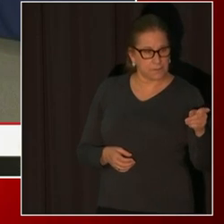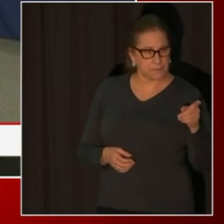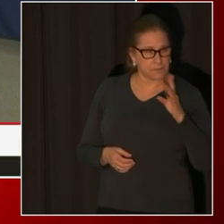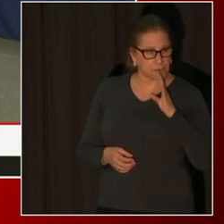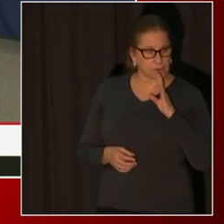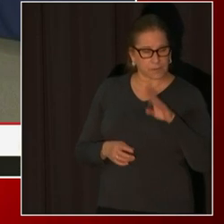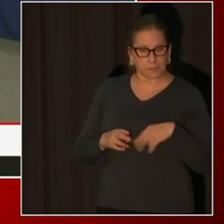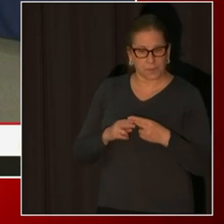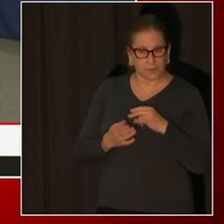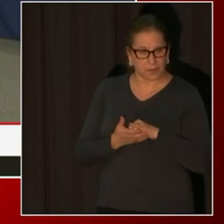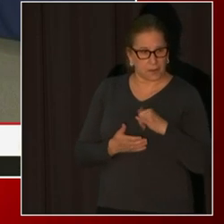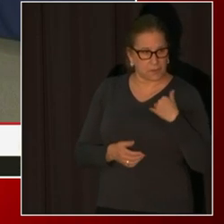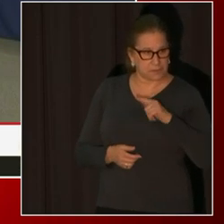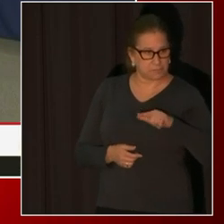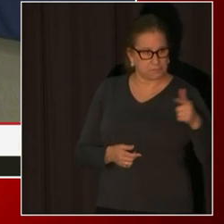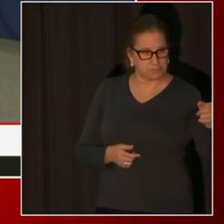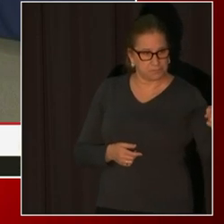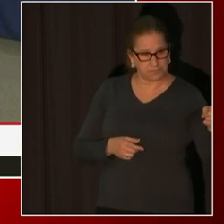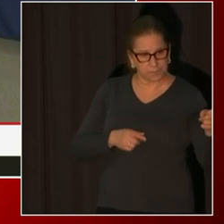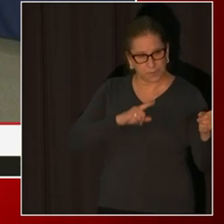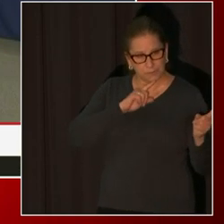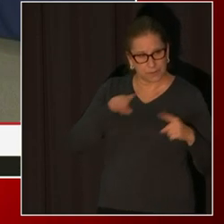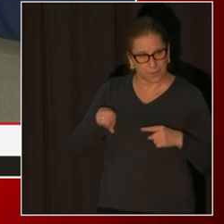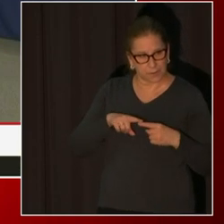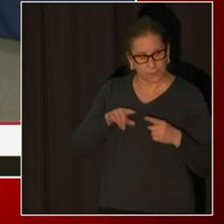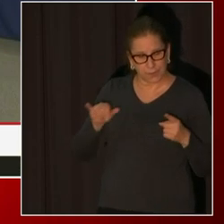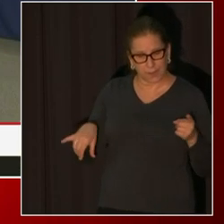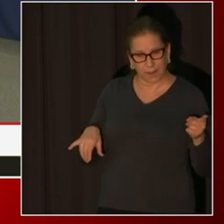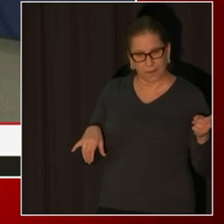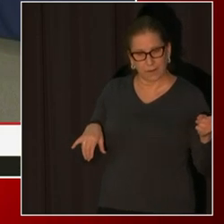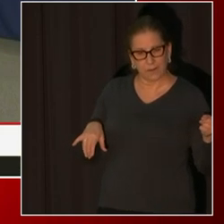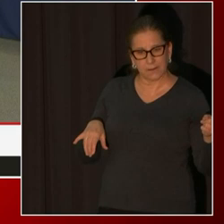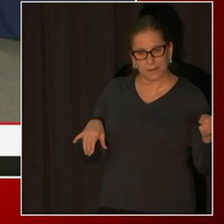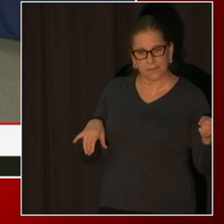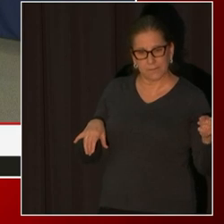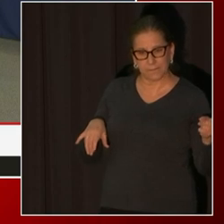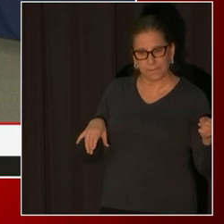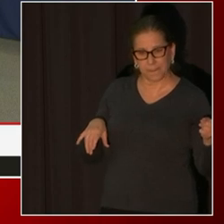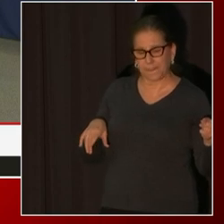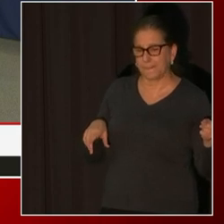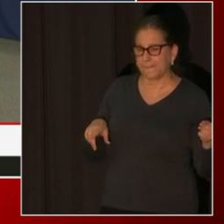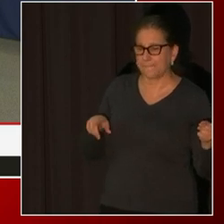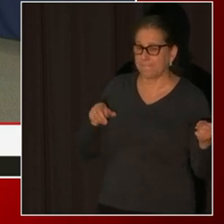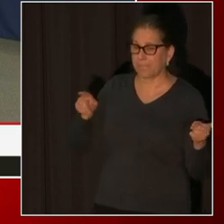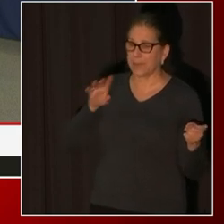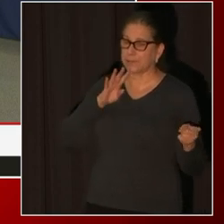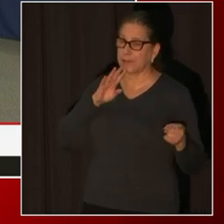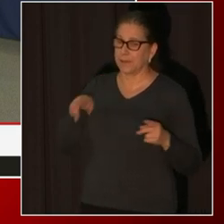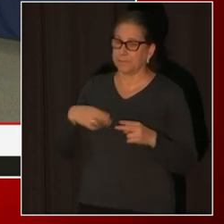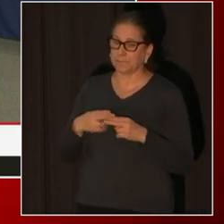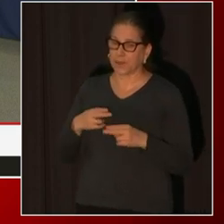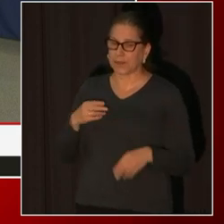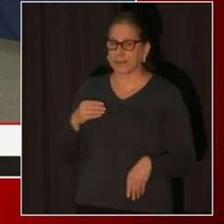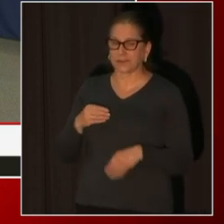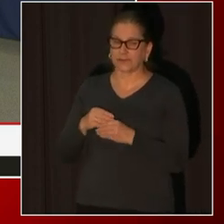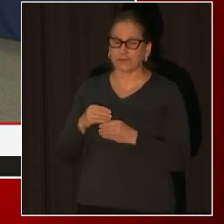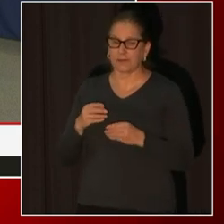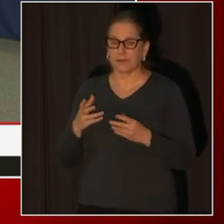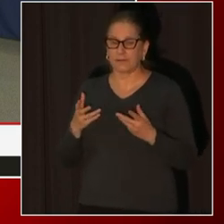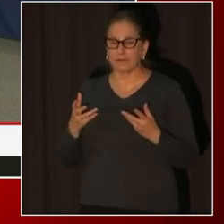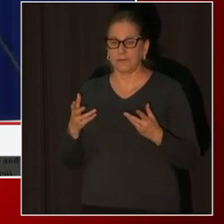So you had asked a question about the additional seats and when they would be available. So the budget invests funding to build